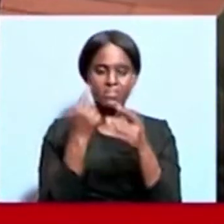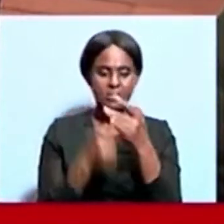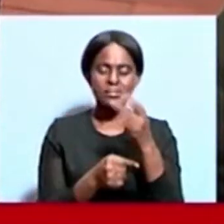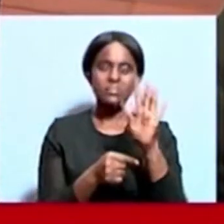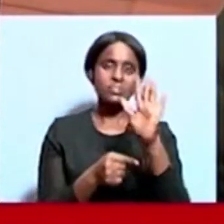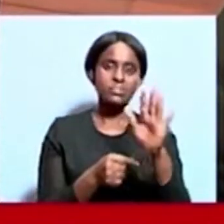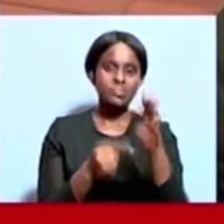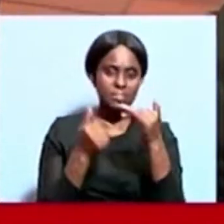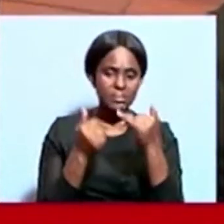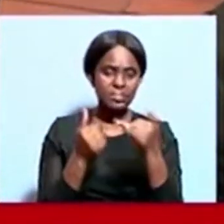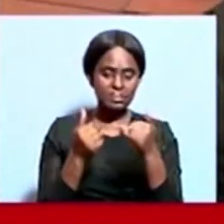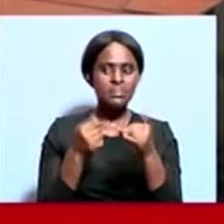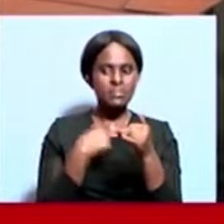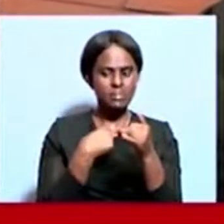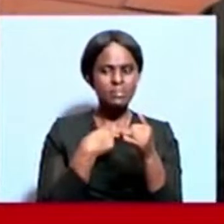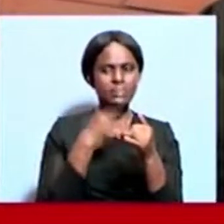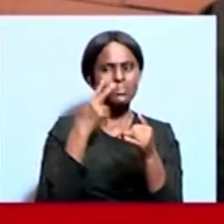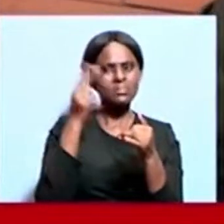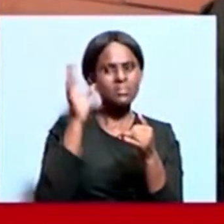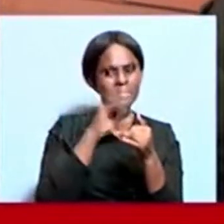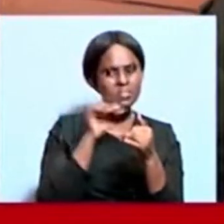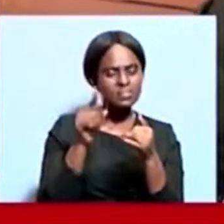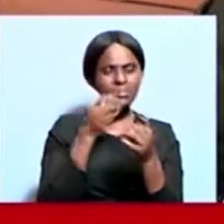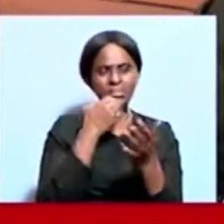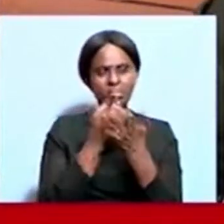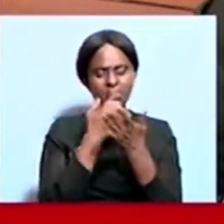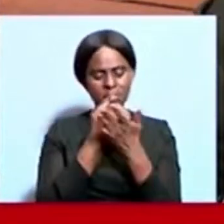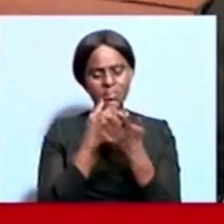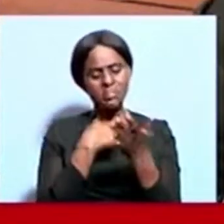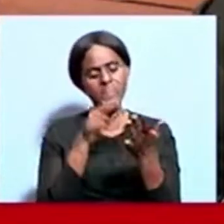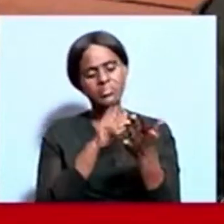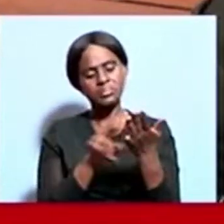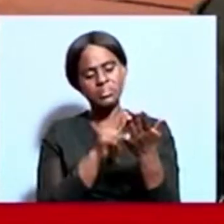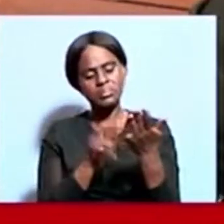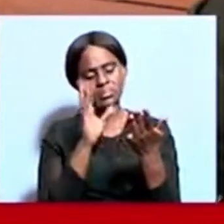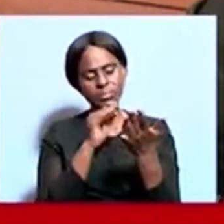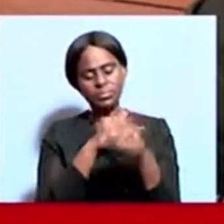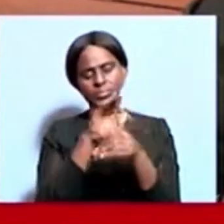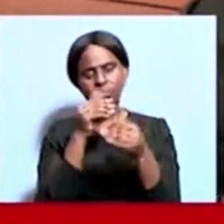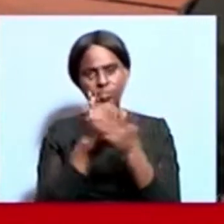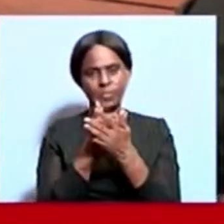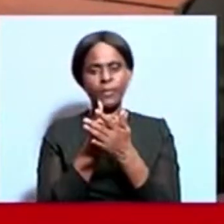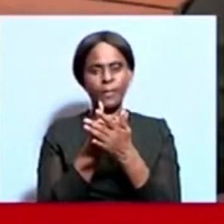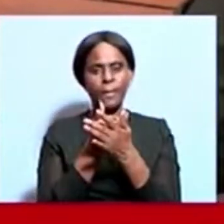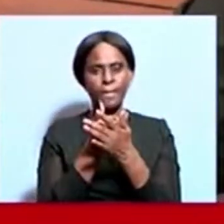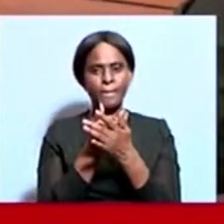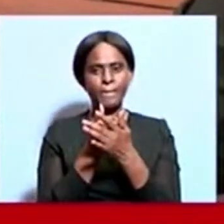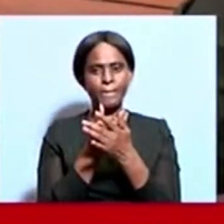there? I've seen the evidence, I've read through all the